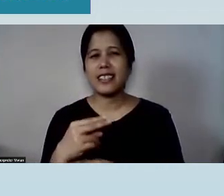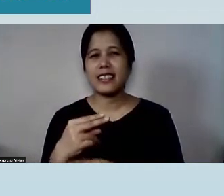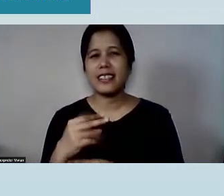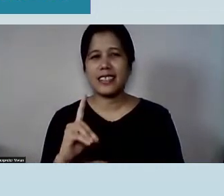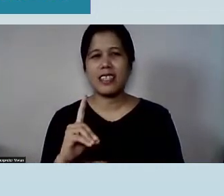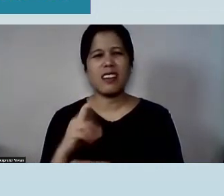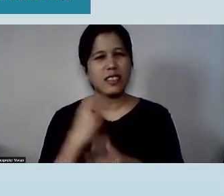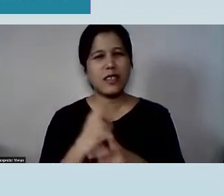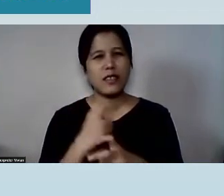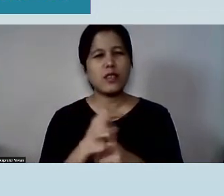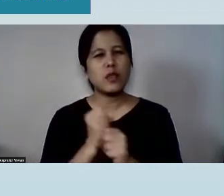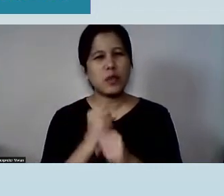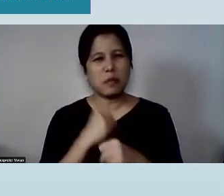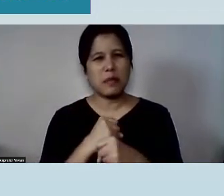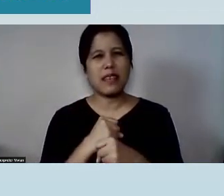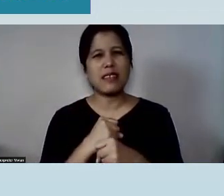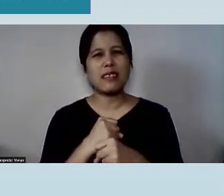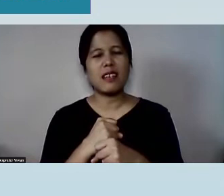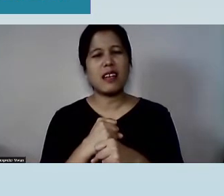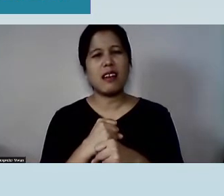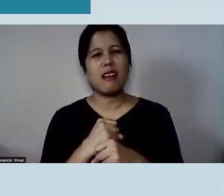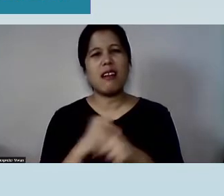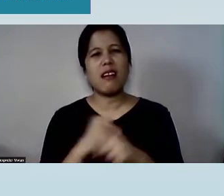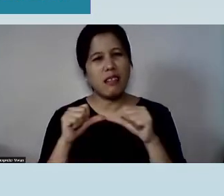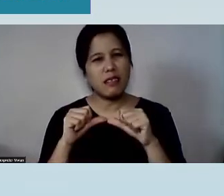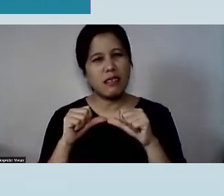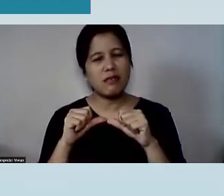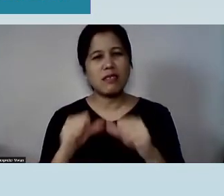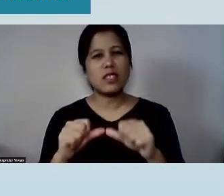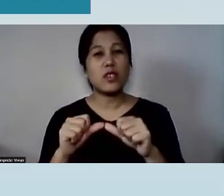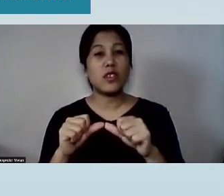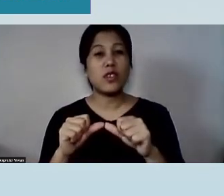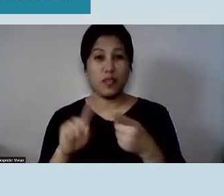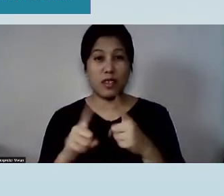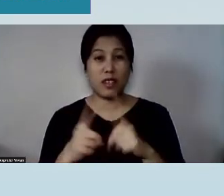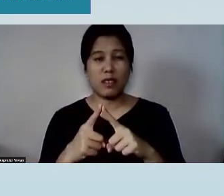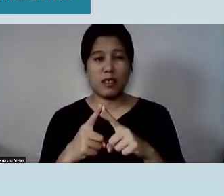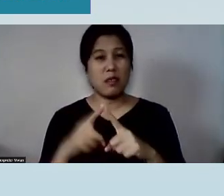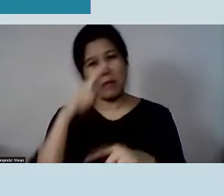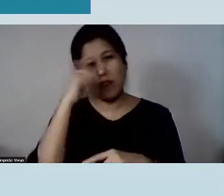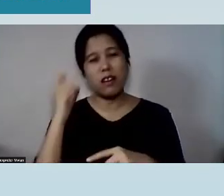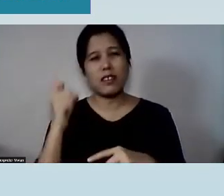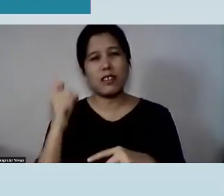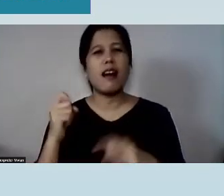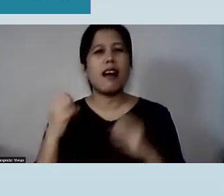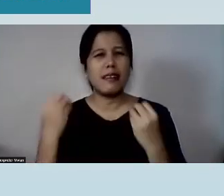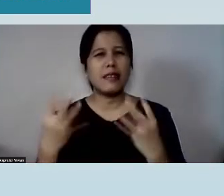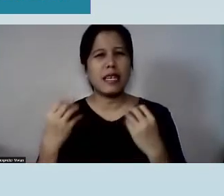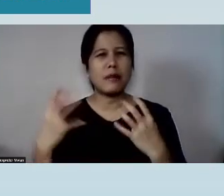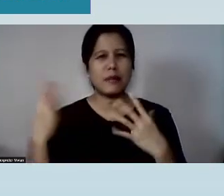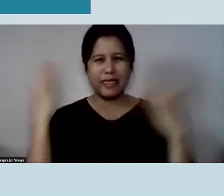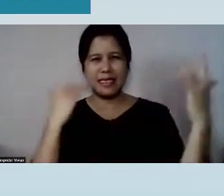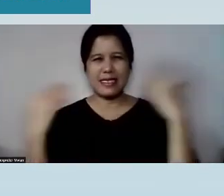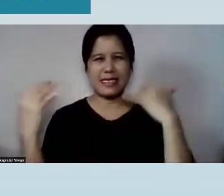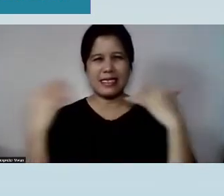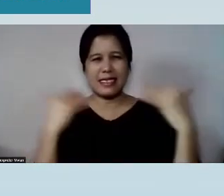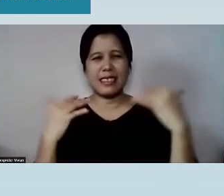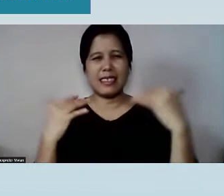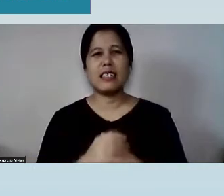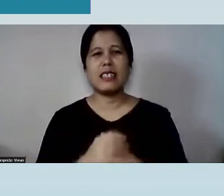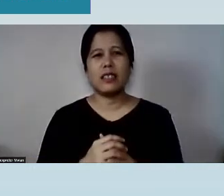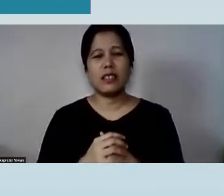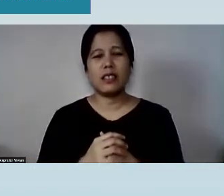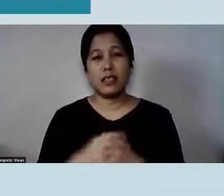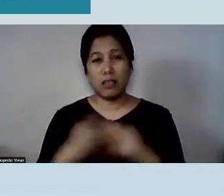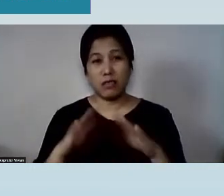for a child to make and keep friends. Kasi nga overwhelmed lahat ng tao sa kanila. Now this is a critical issue since children's well-being